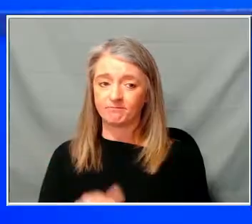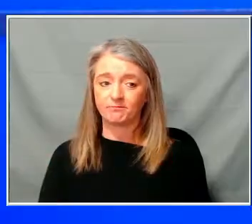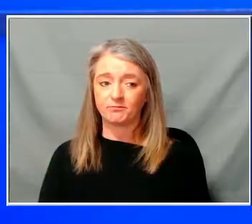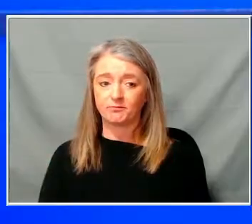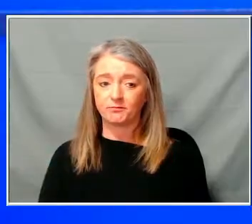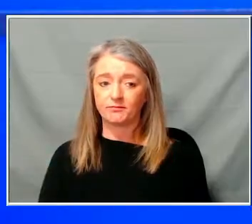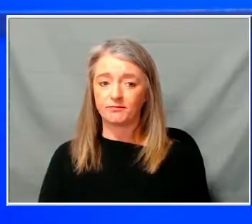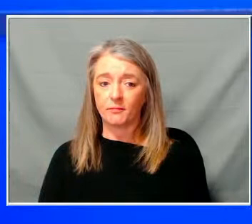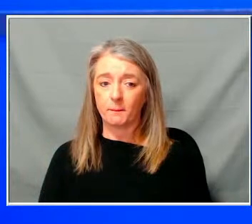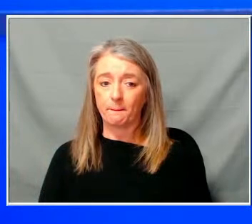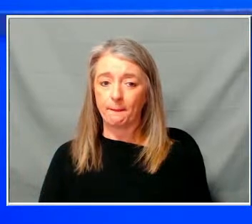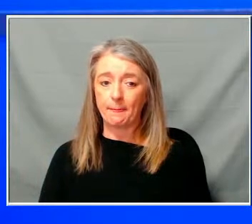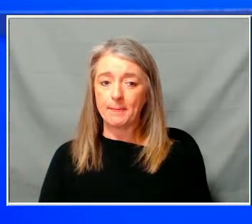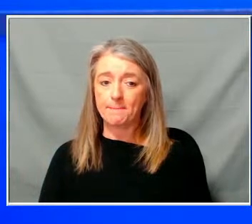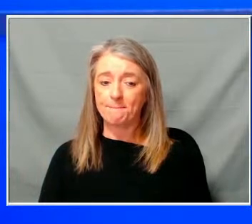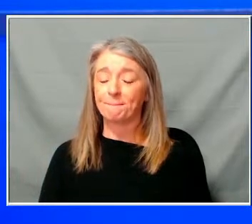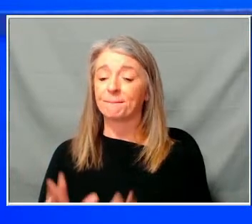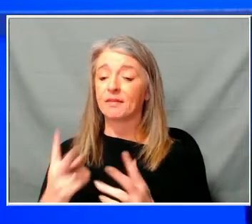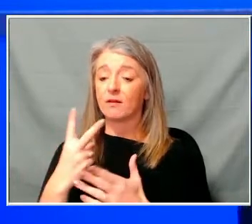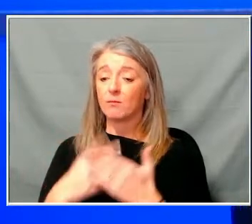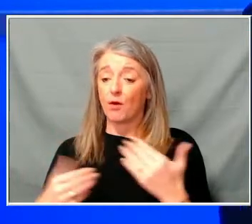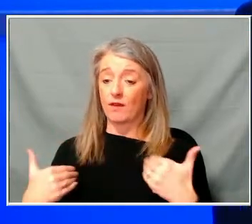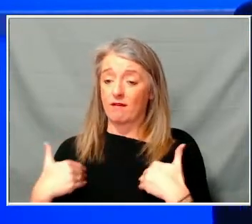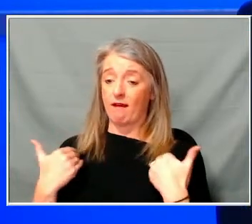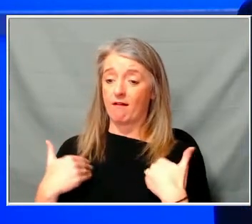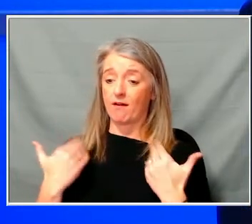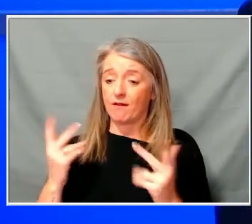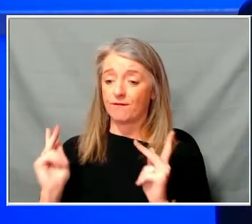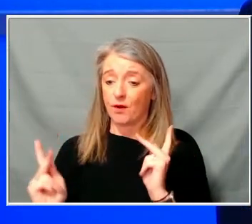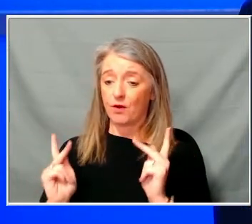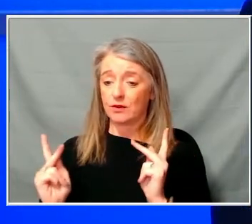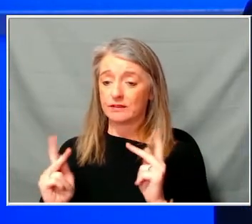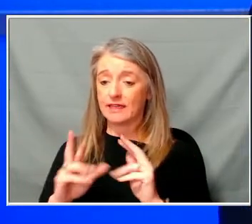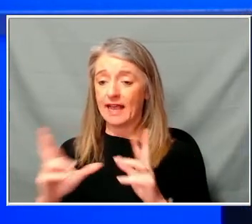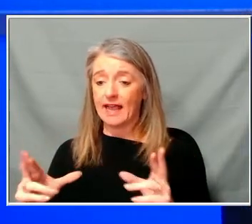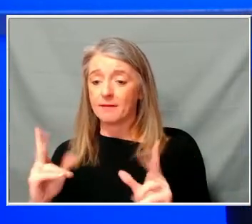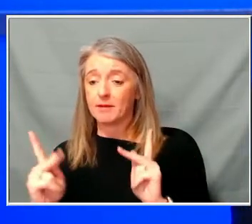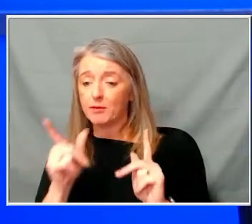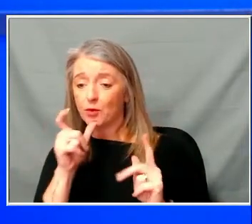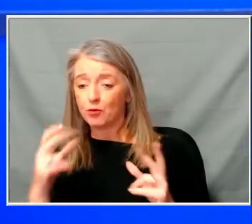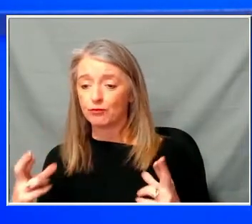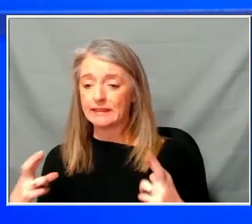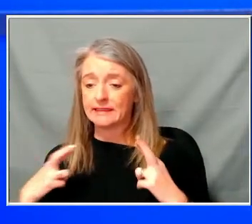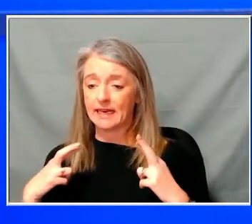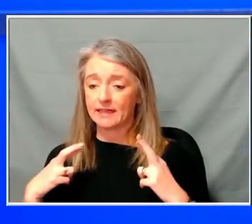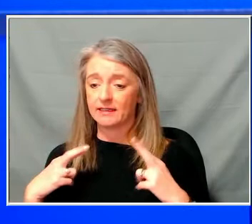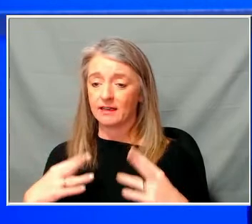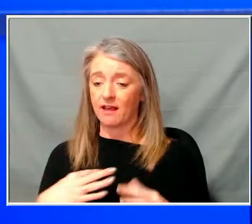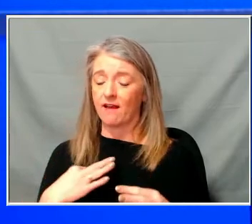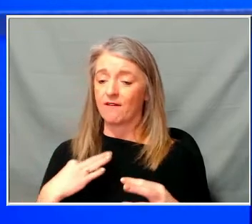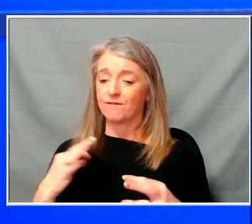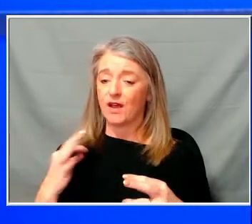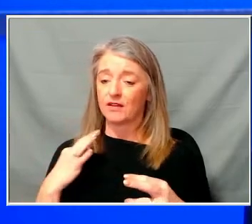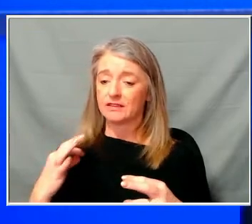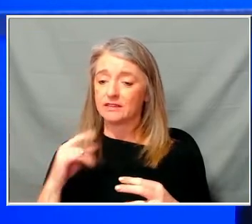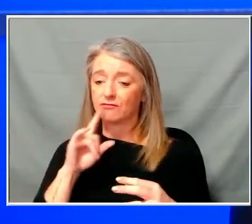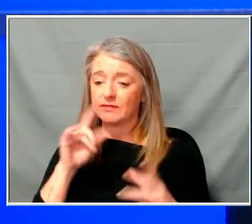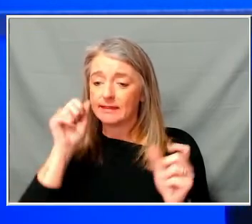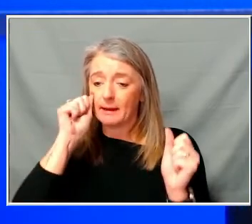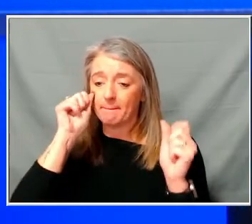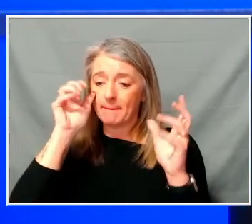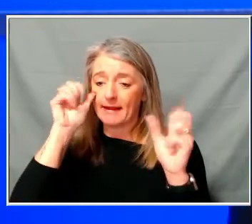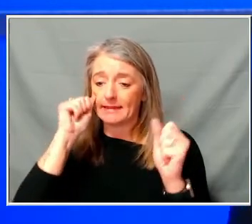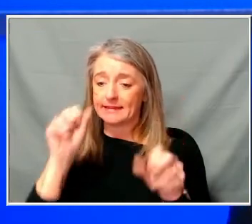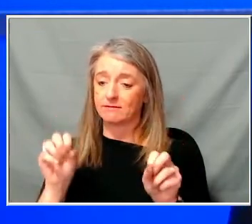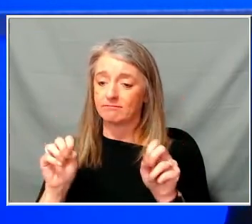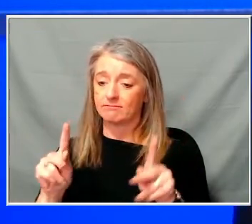for both younger folks and retirees, volunteering is such an amazing opportunity to